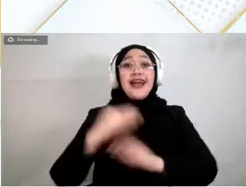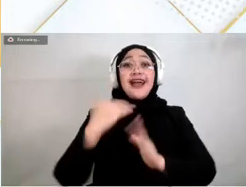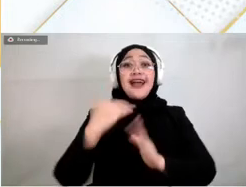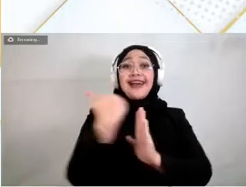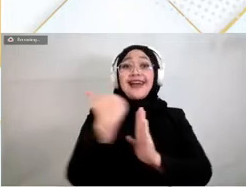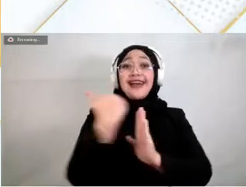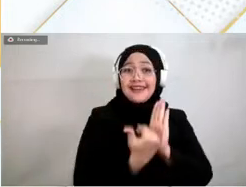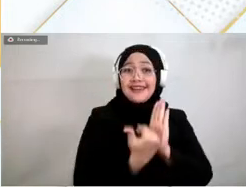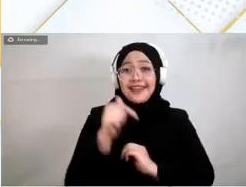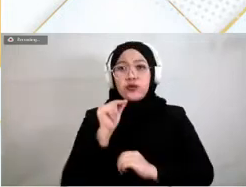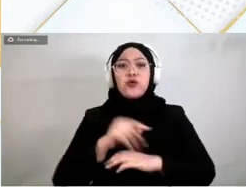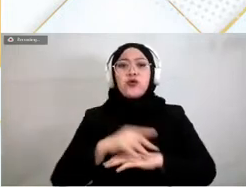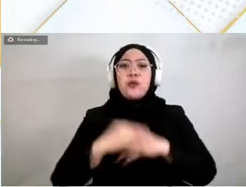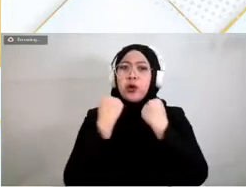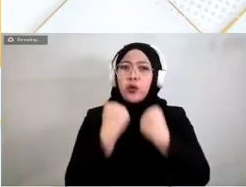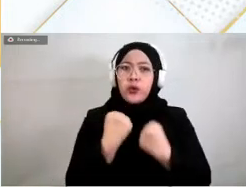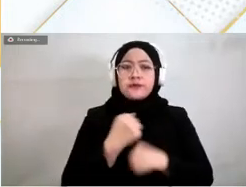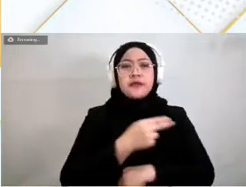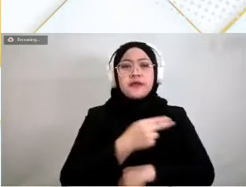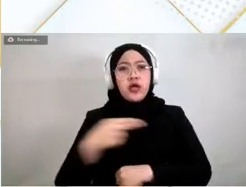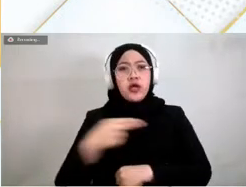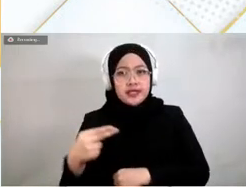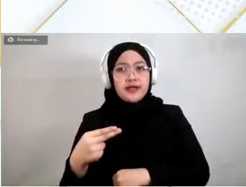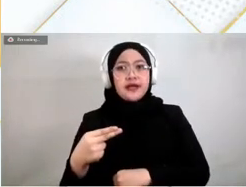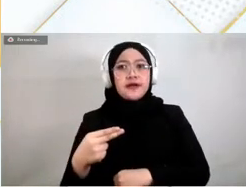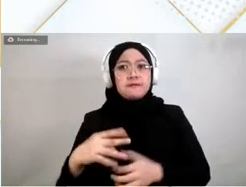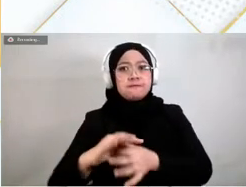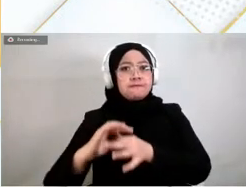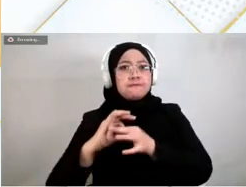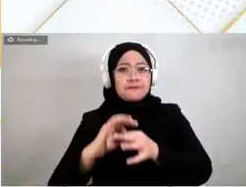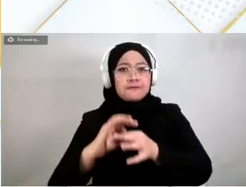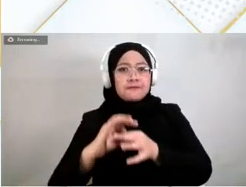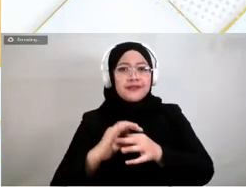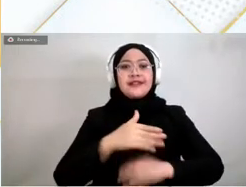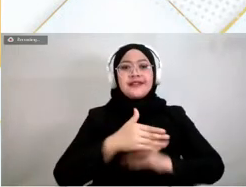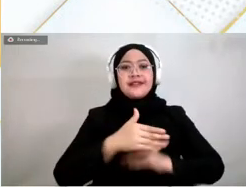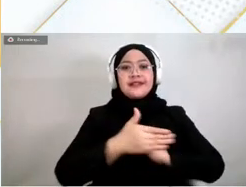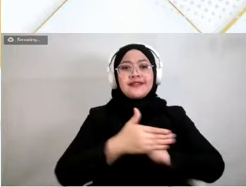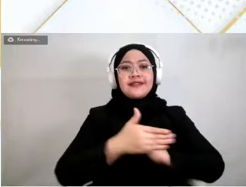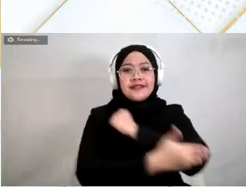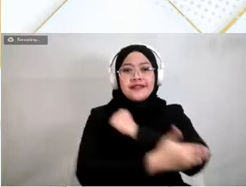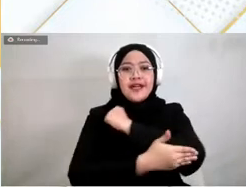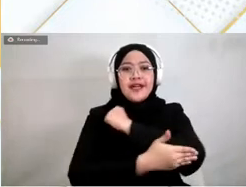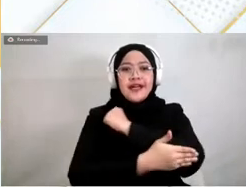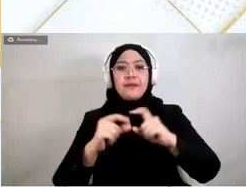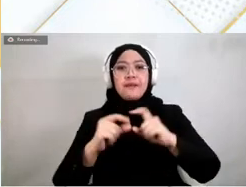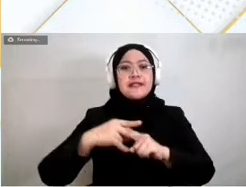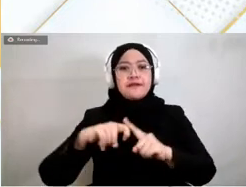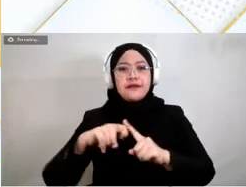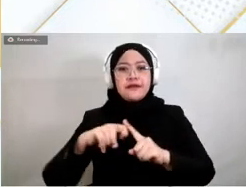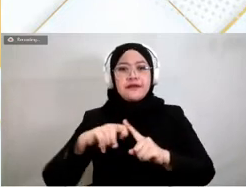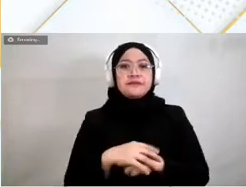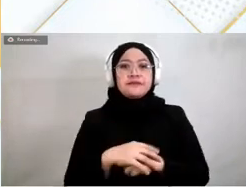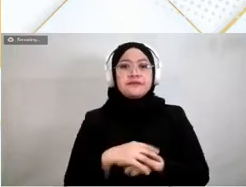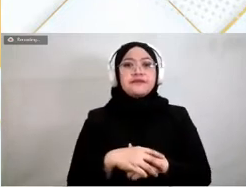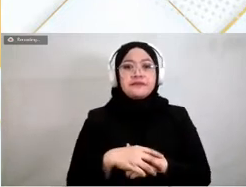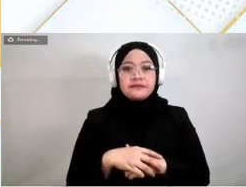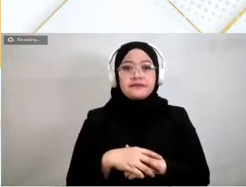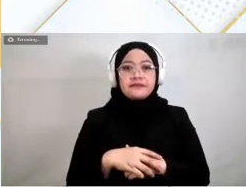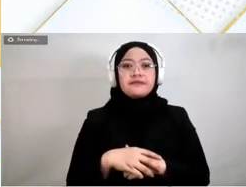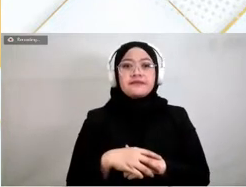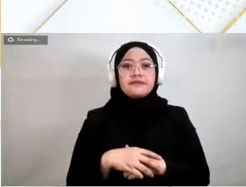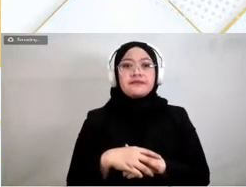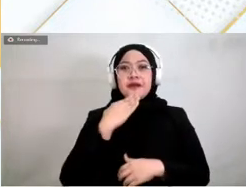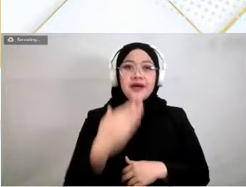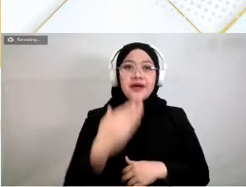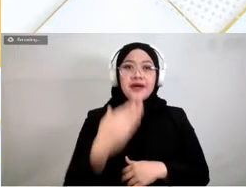further strengthen Indonesia and the Pacific's partnership in the future. Terima kasih, thank you very much, and